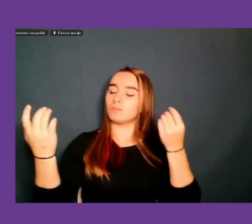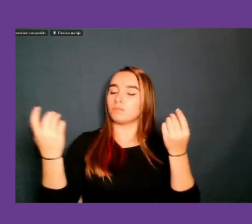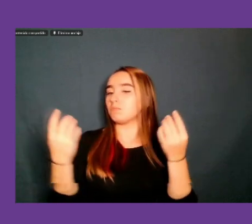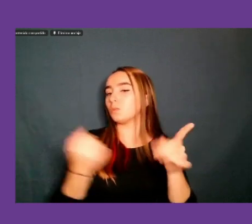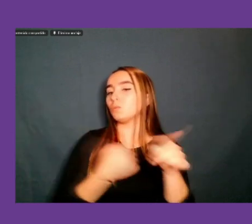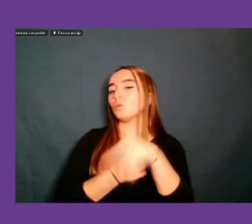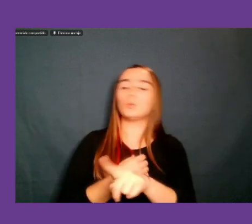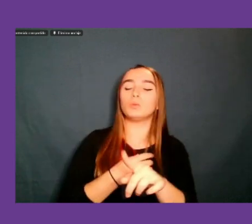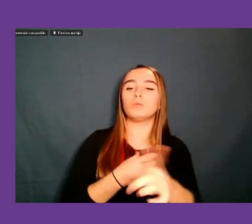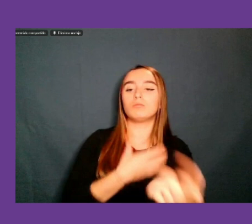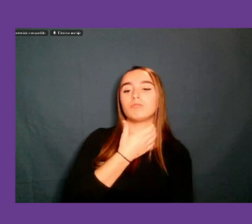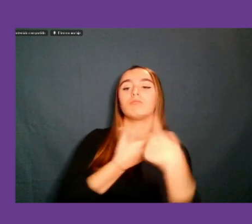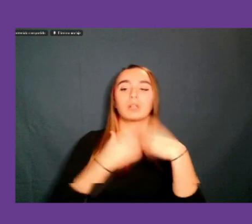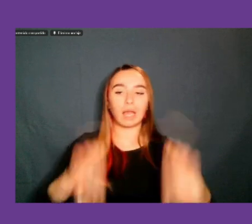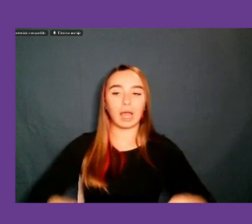the EN.